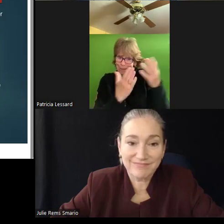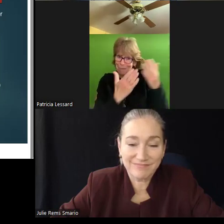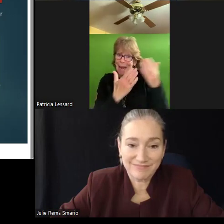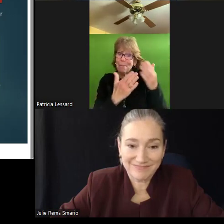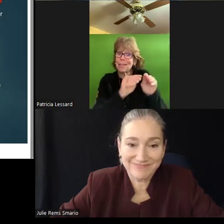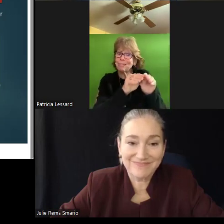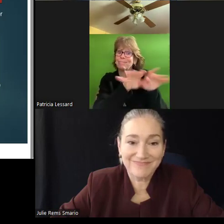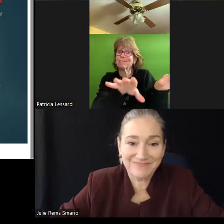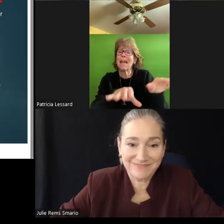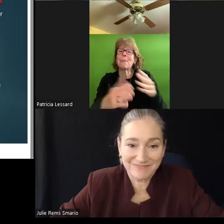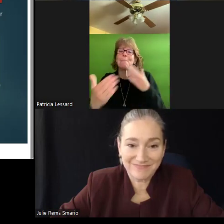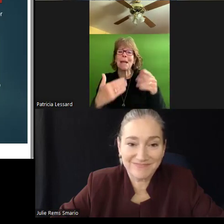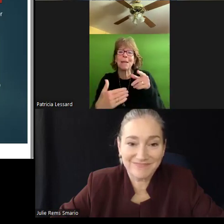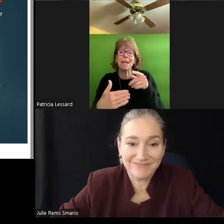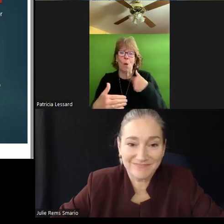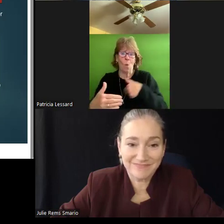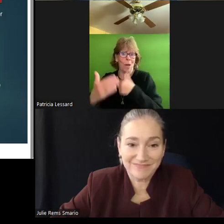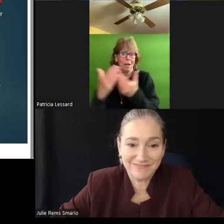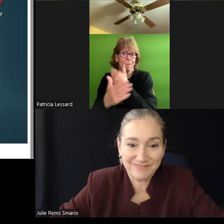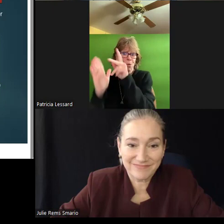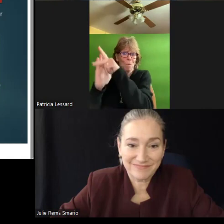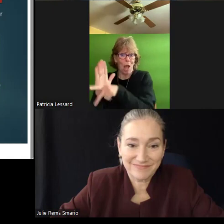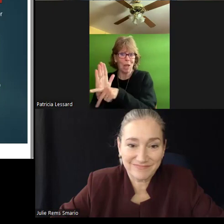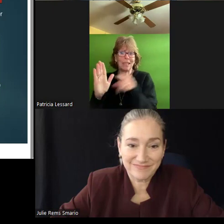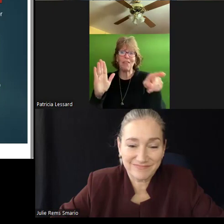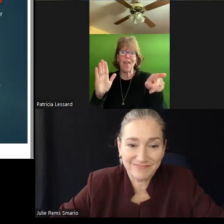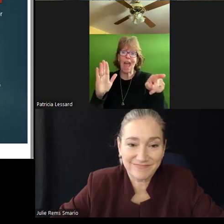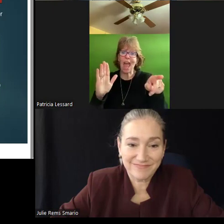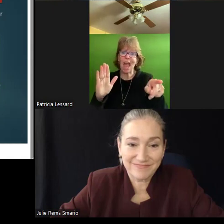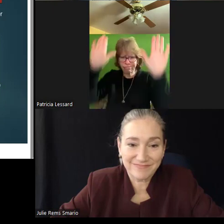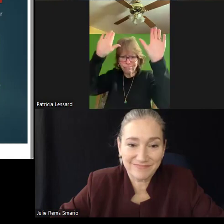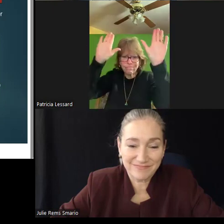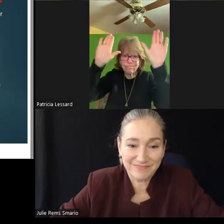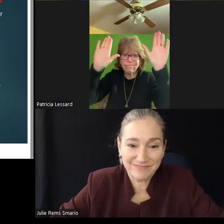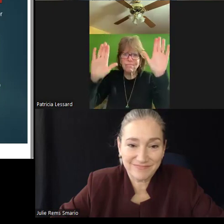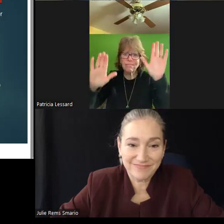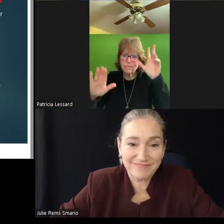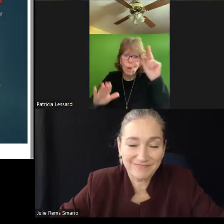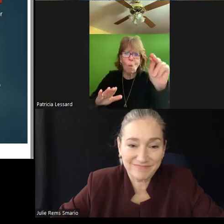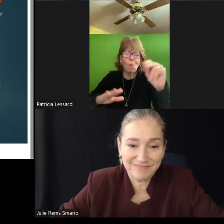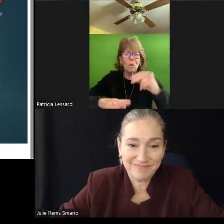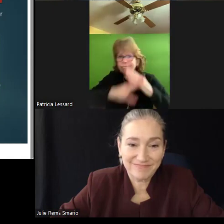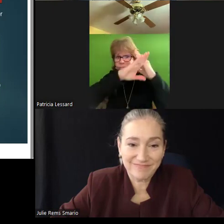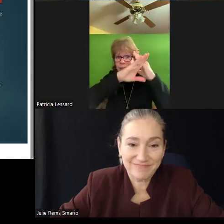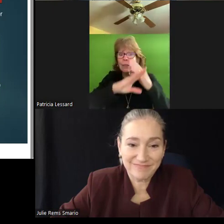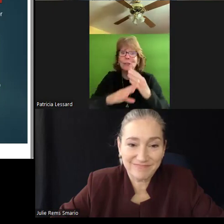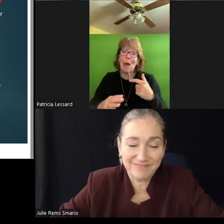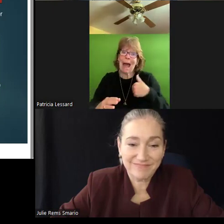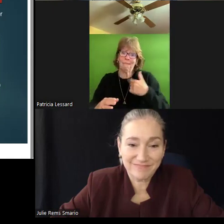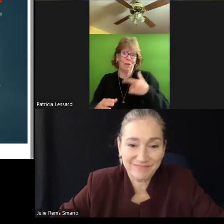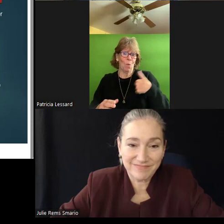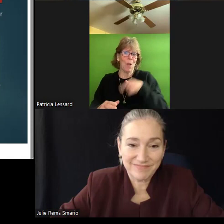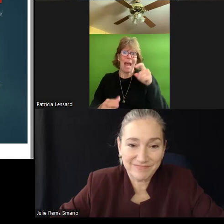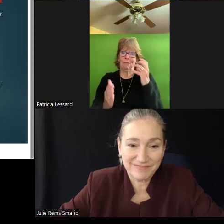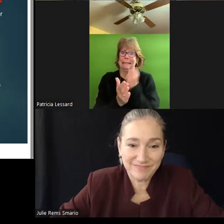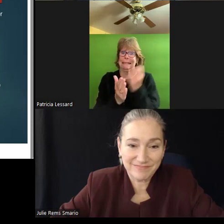be a backlash through those policies. So what I think is we have the opportunity now to make the most of this so that